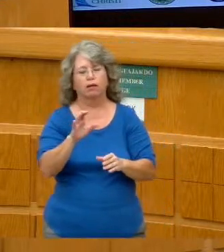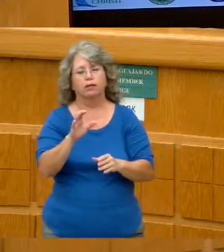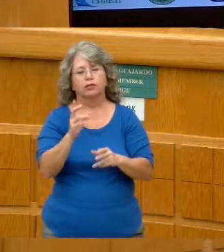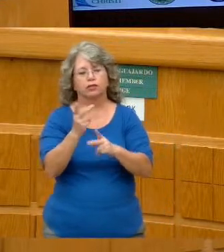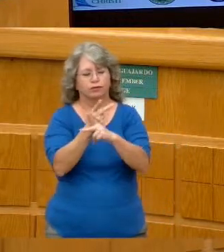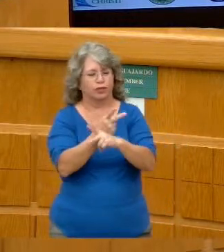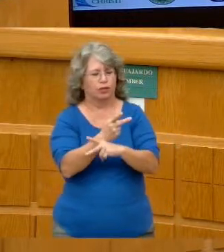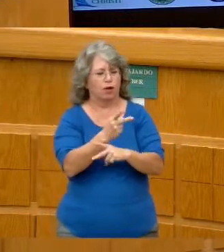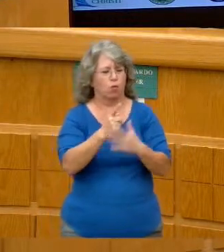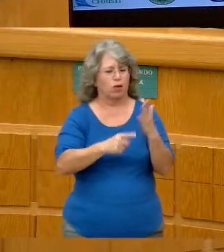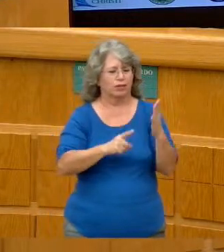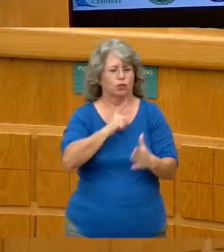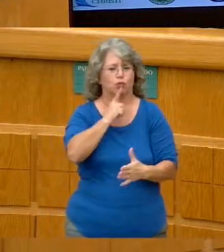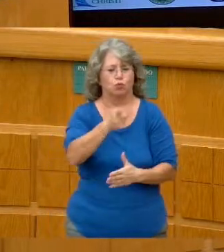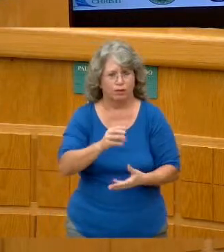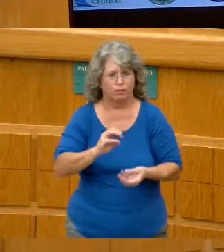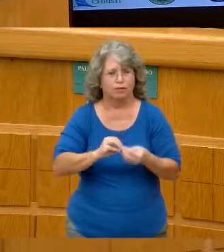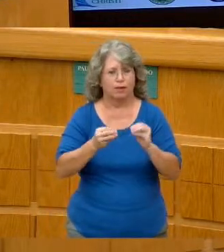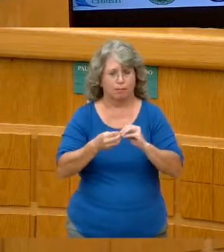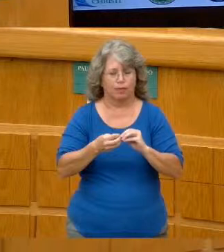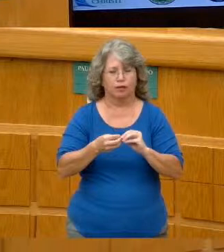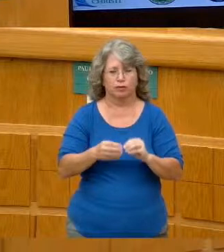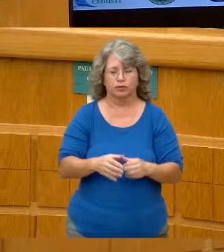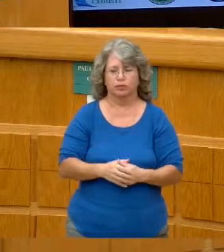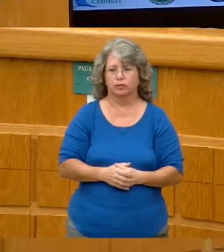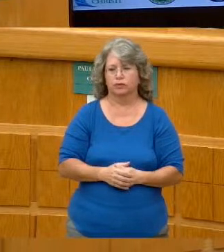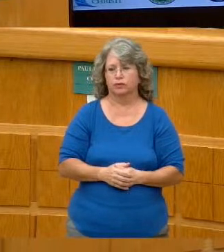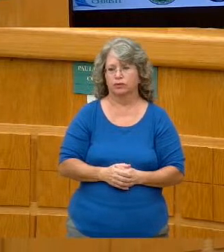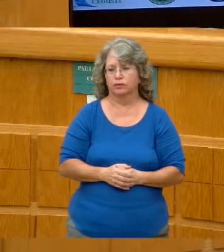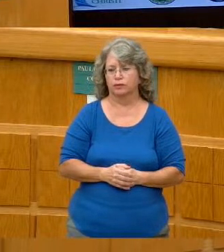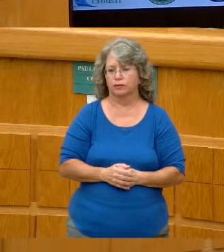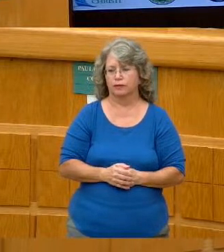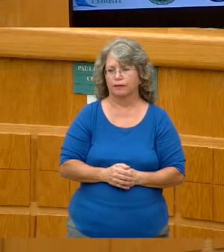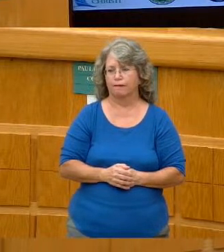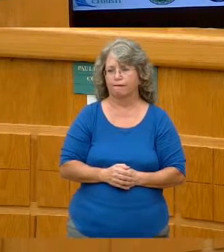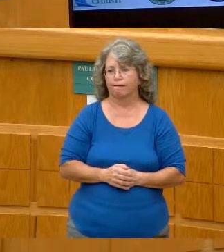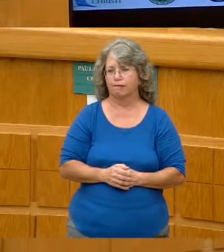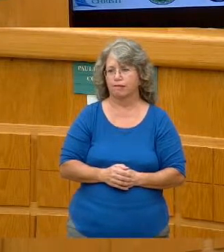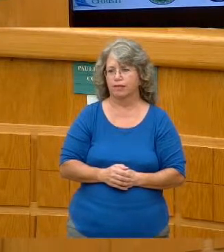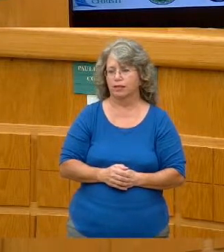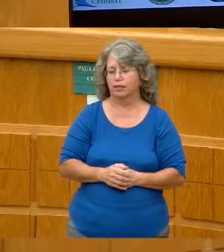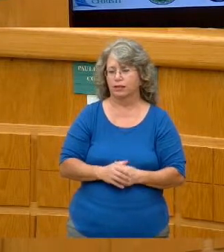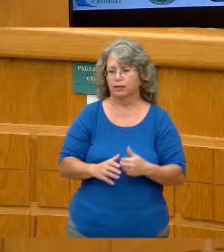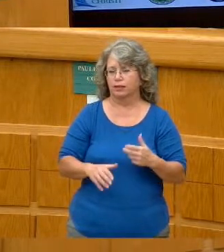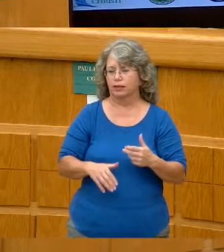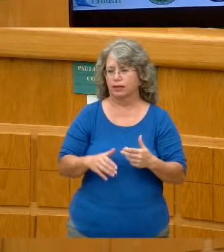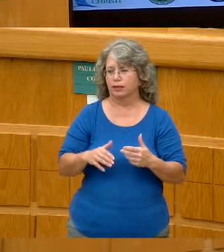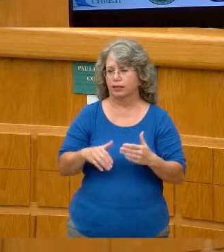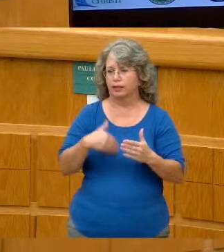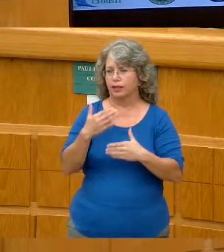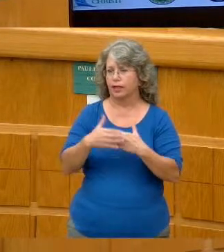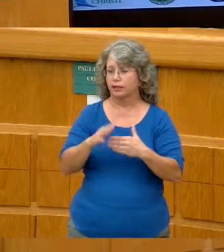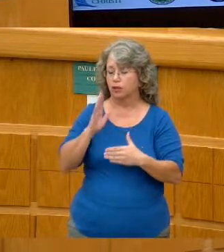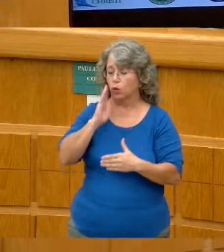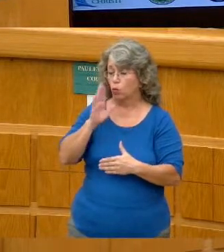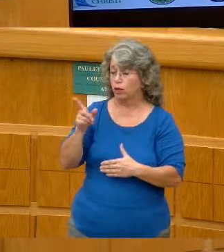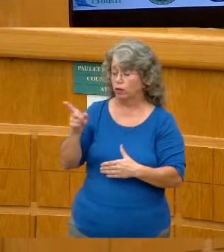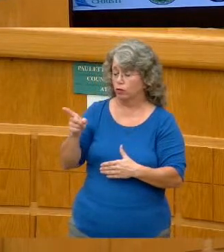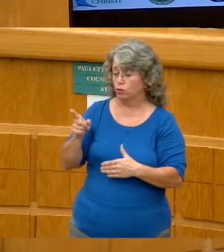these extra cases dumped on a particular day. Will you be able to tell when the data